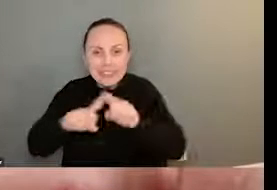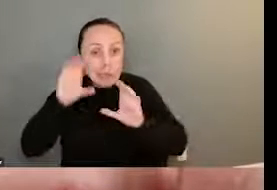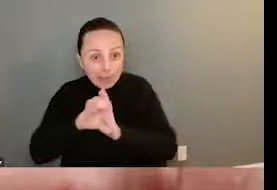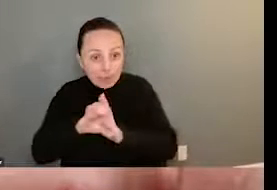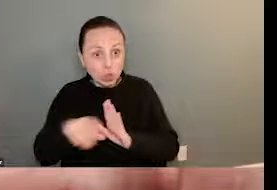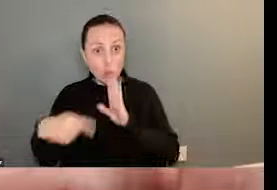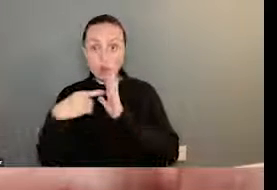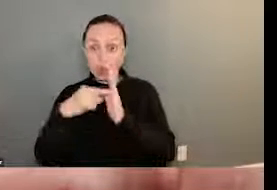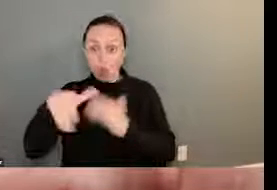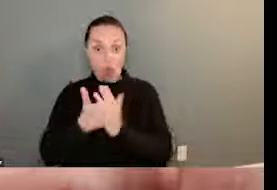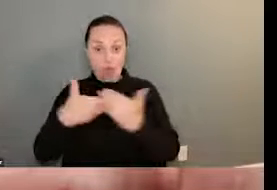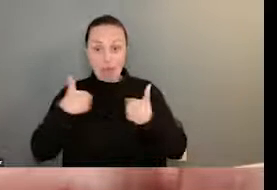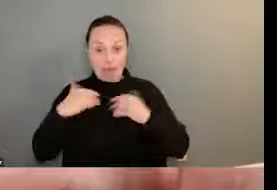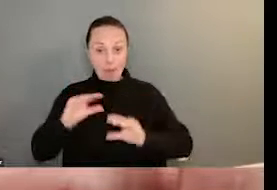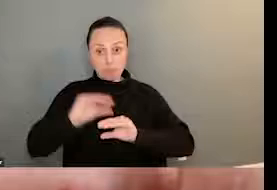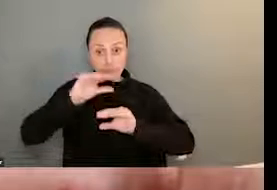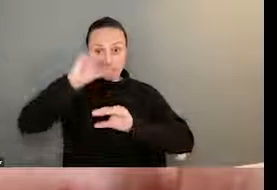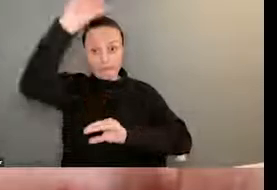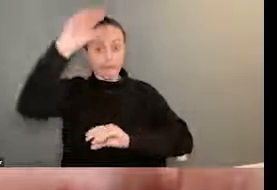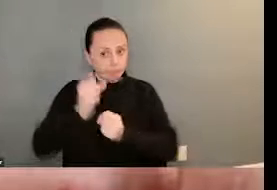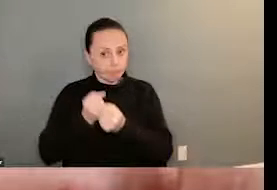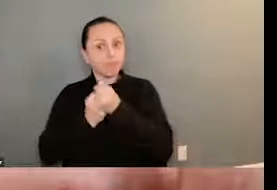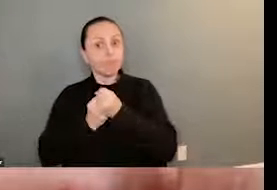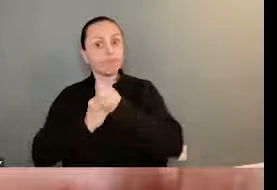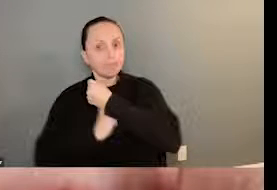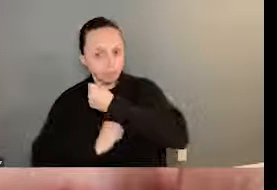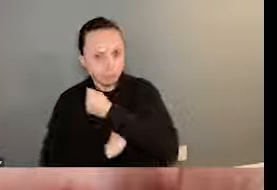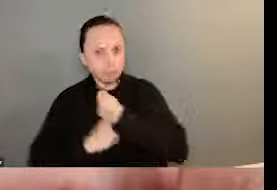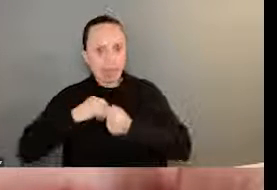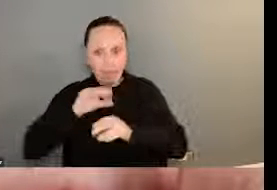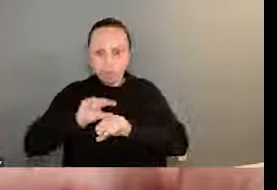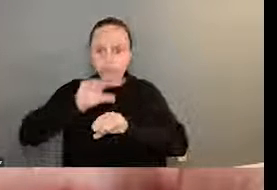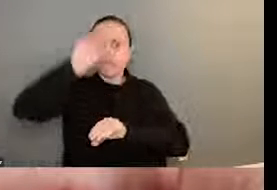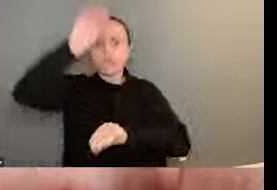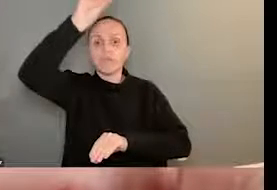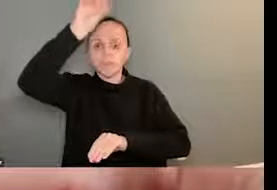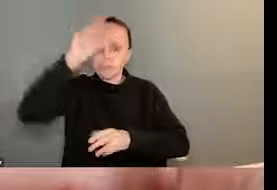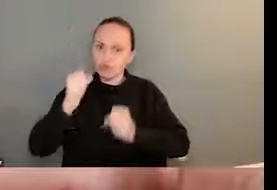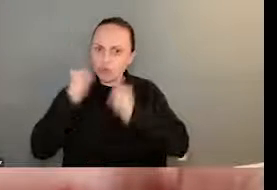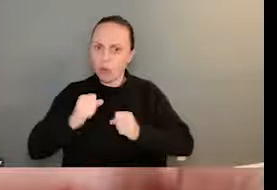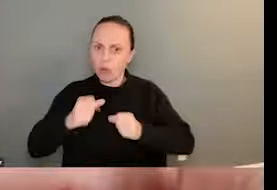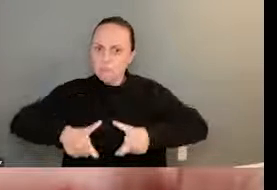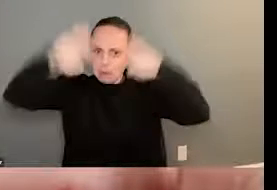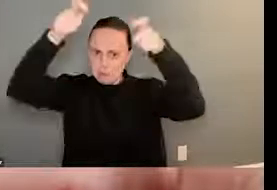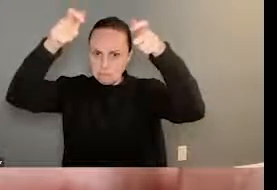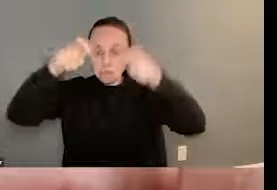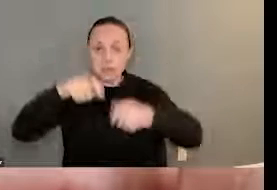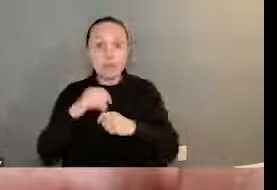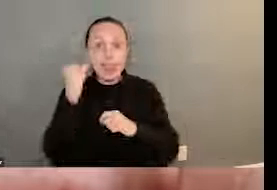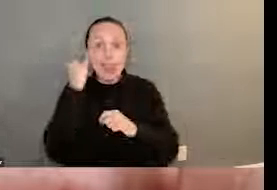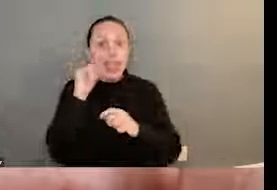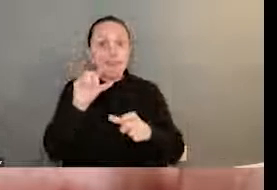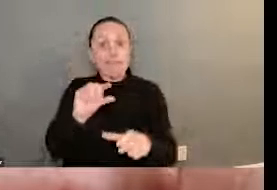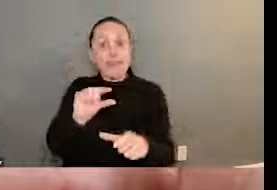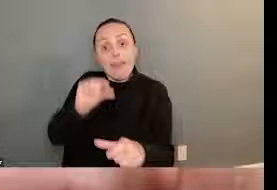species collected together help maintain the stability of the ecosystem, the tower being the ecosystem. So if you remove